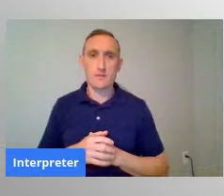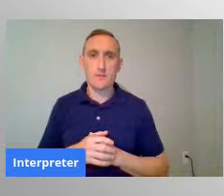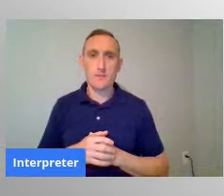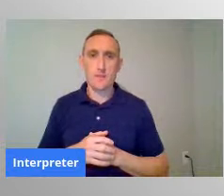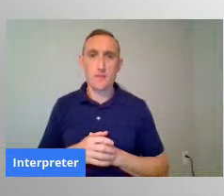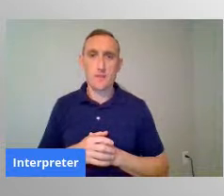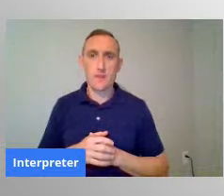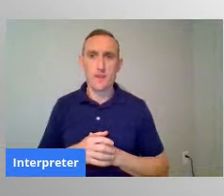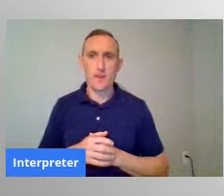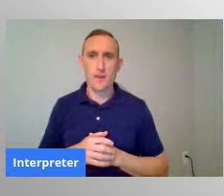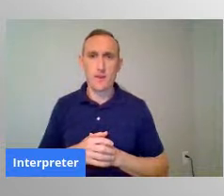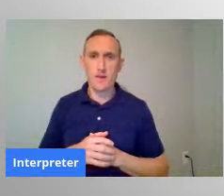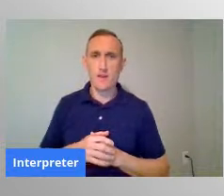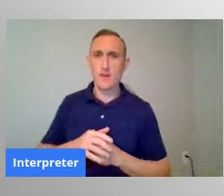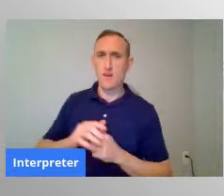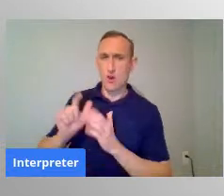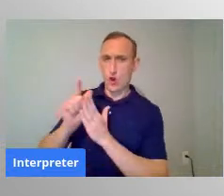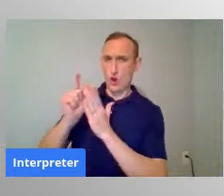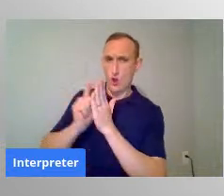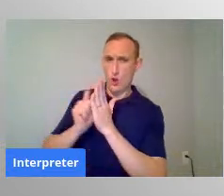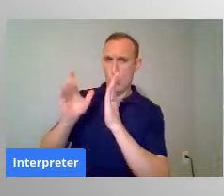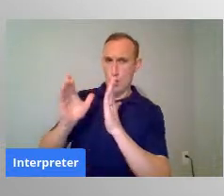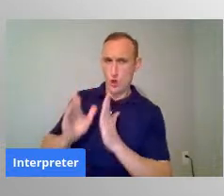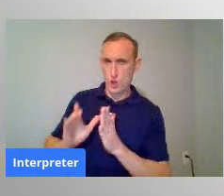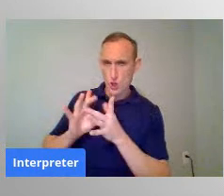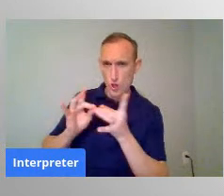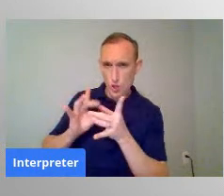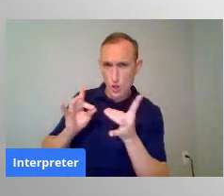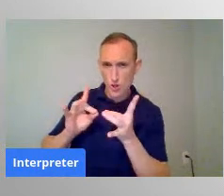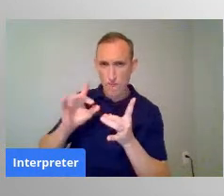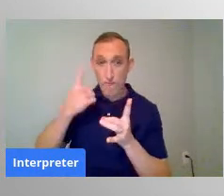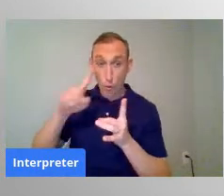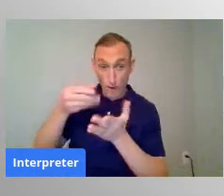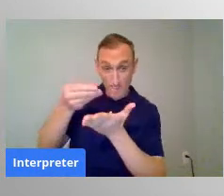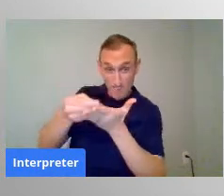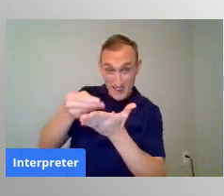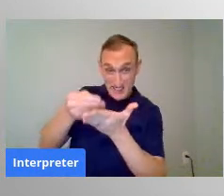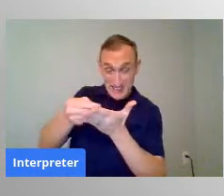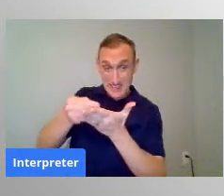And do we have on finance that Dr. Dykeman would be the chair?